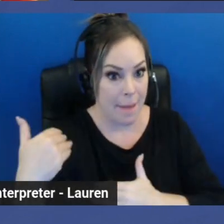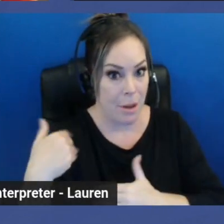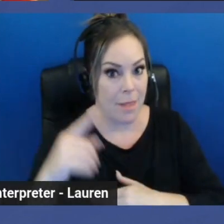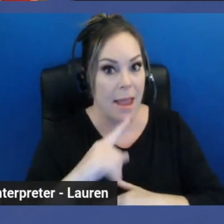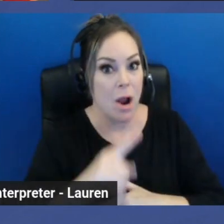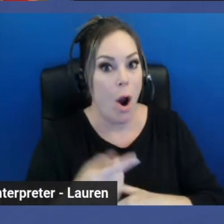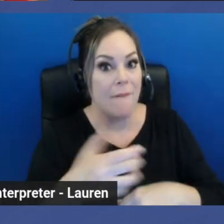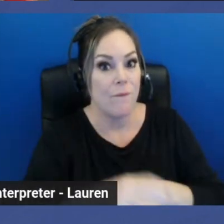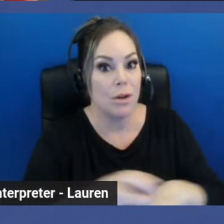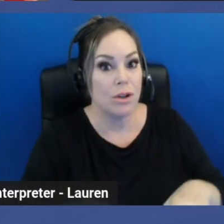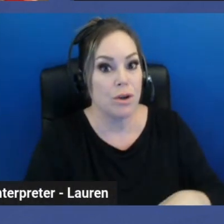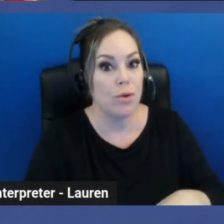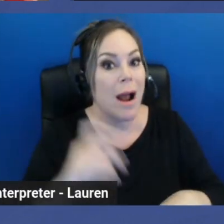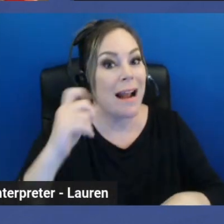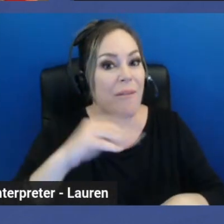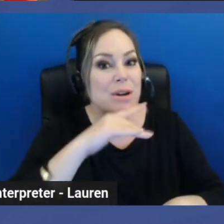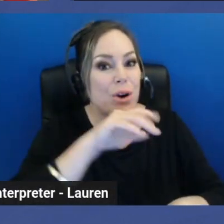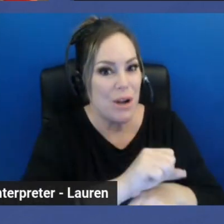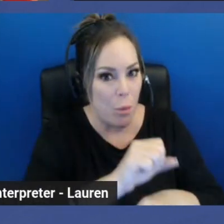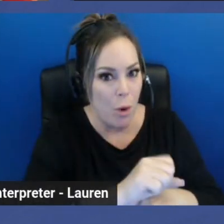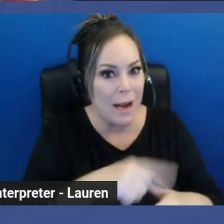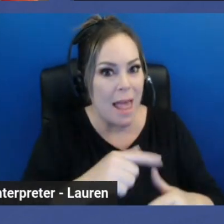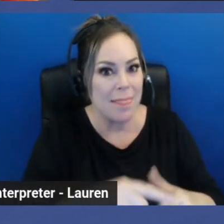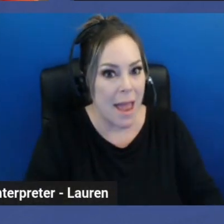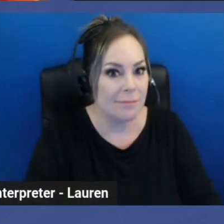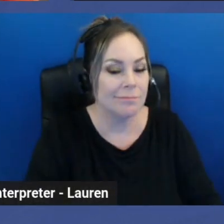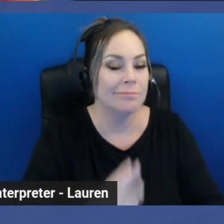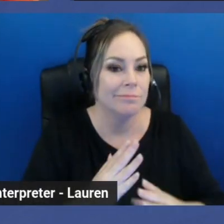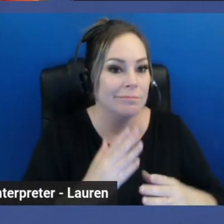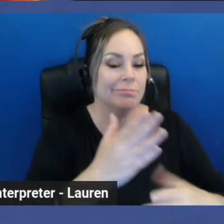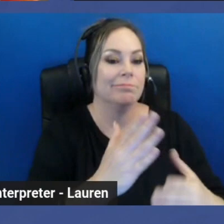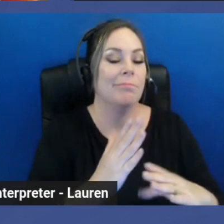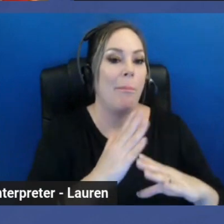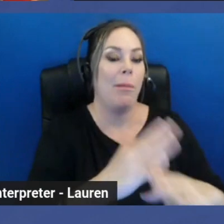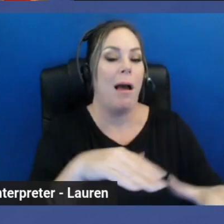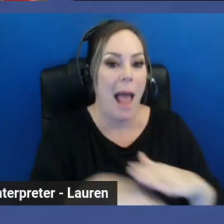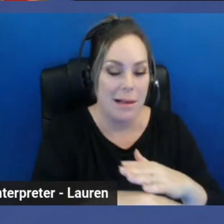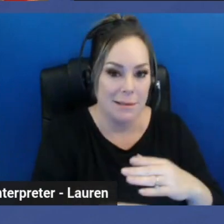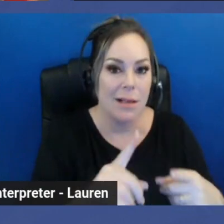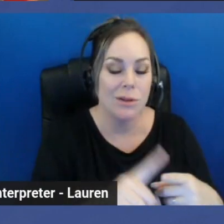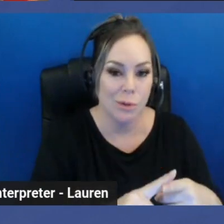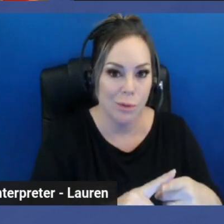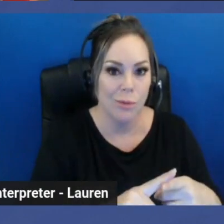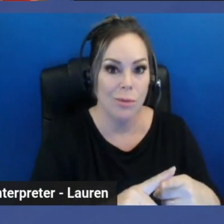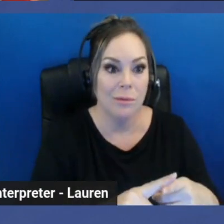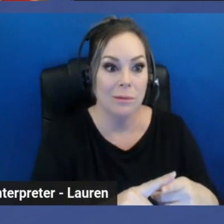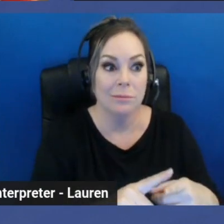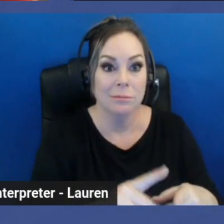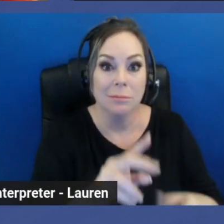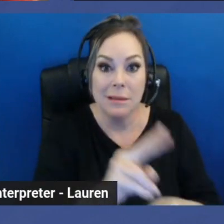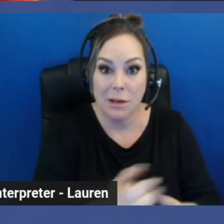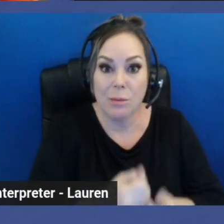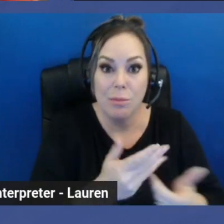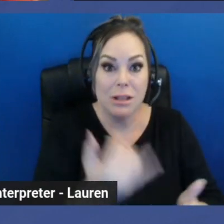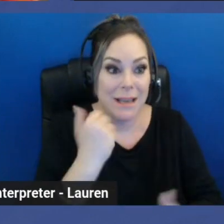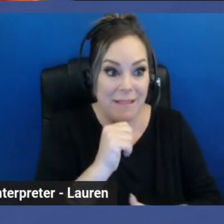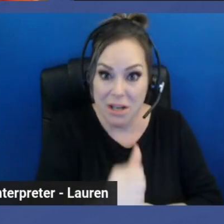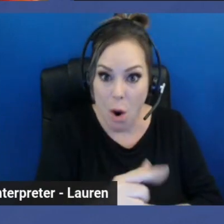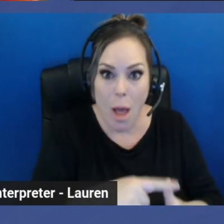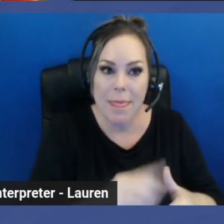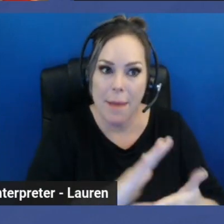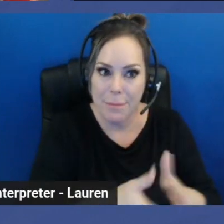work of the government and burden access to sexual expression. Otherwise, they get sued or they have